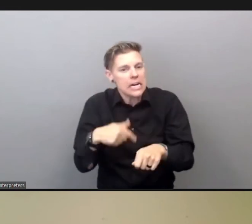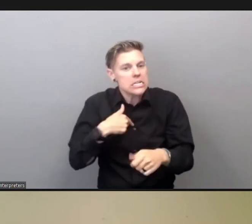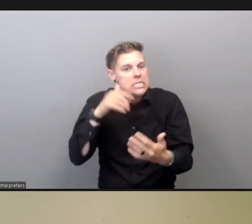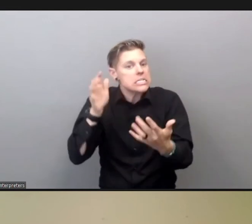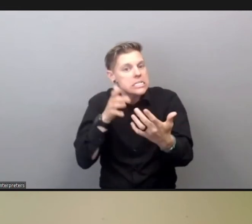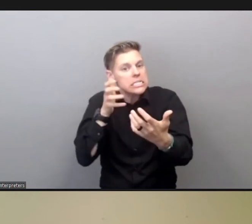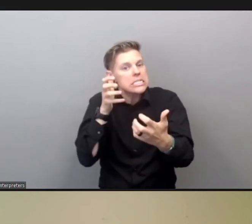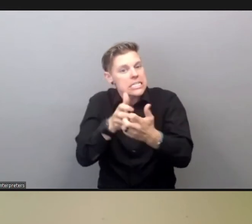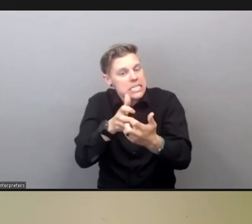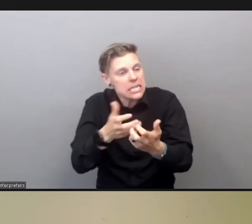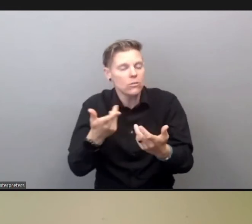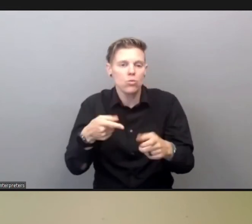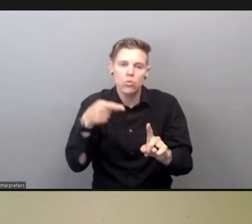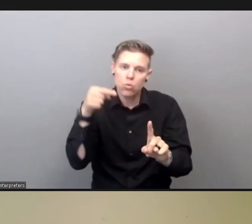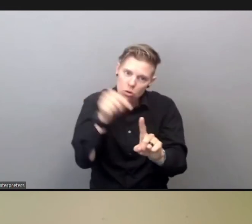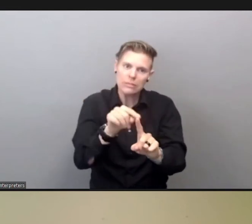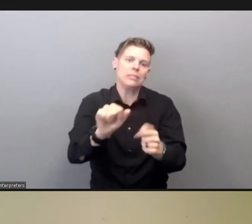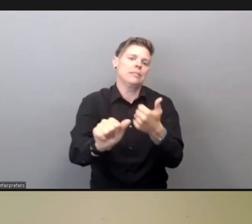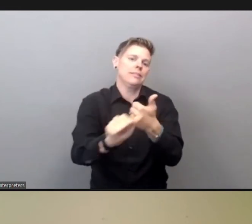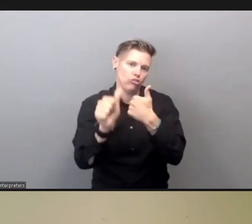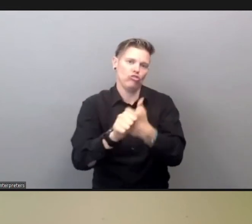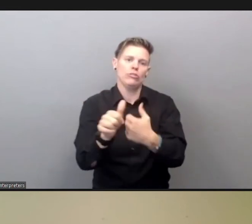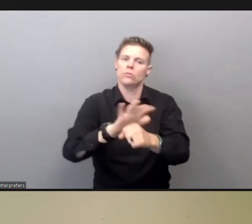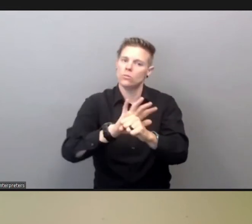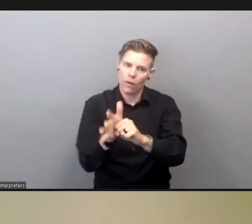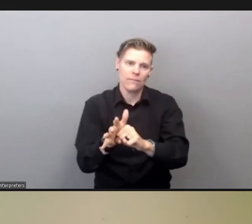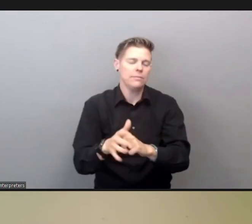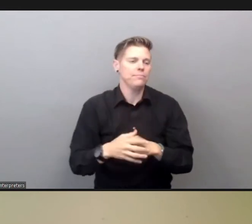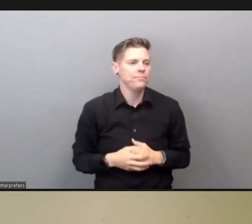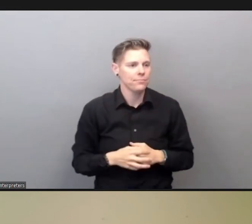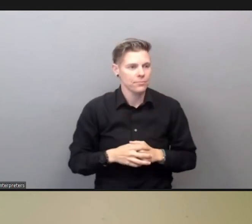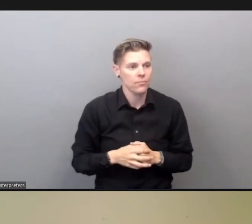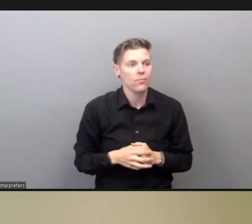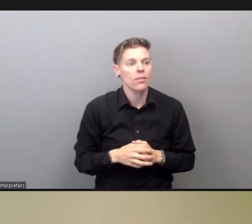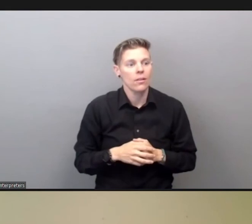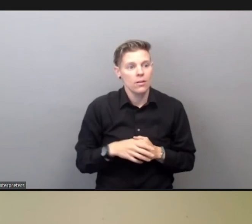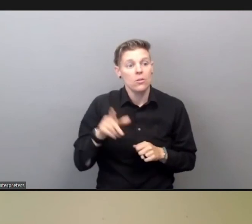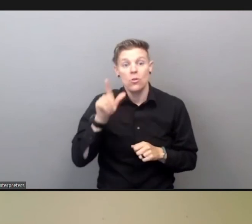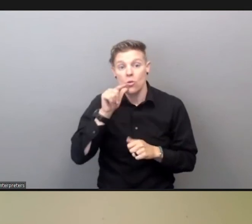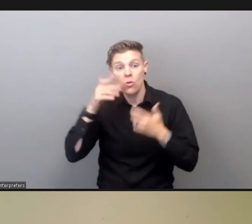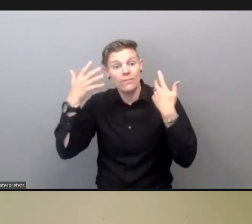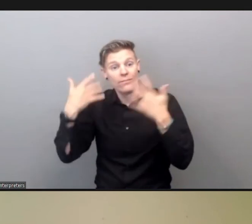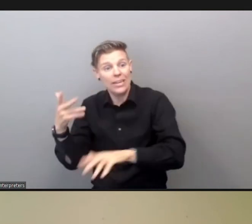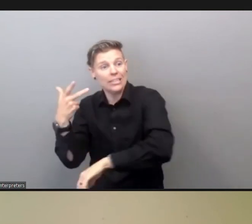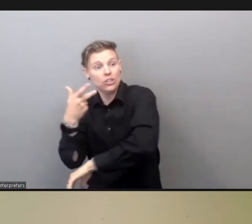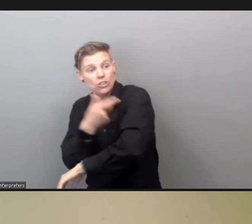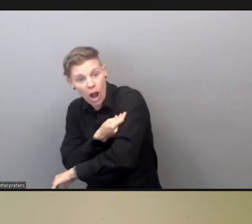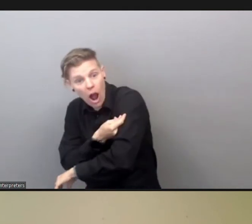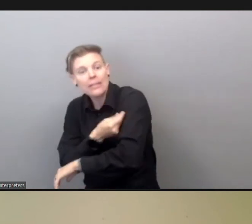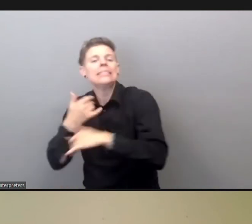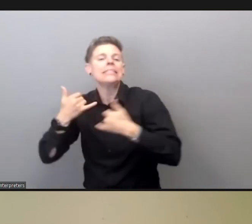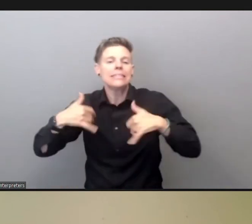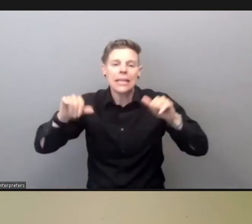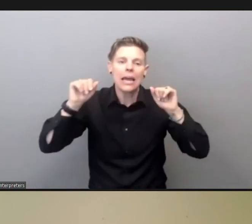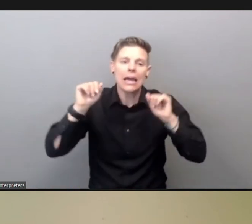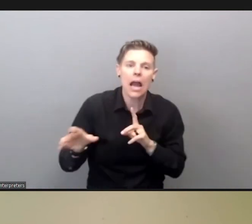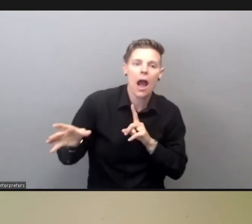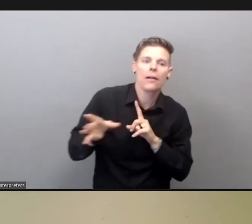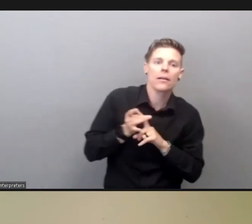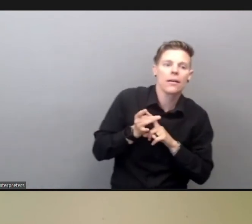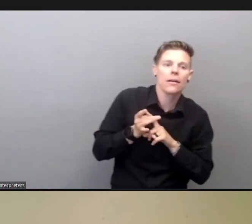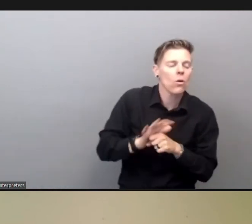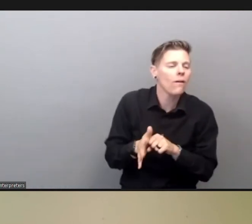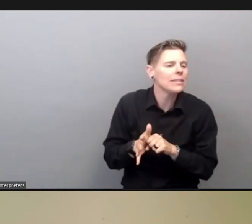which is now infecting vaccinated individuals. And so I think it will be a series of, if you will, punches and